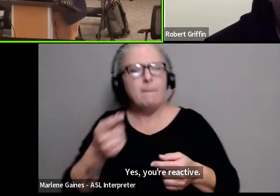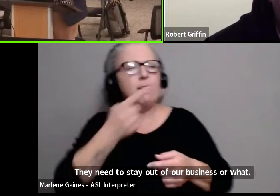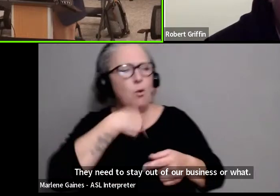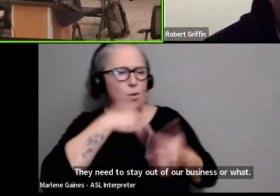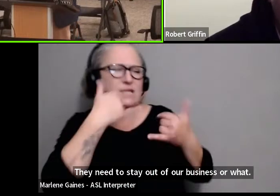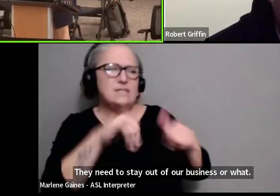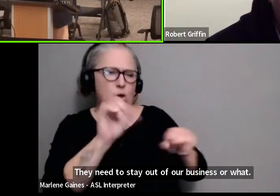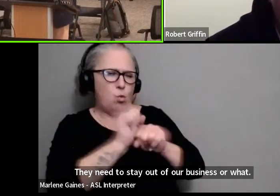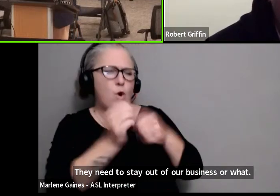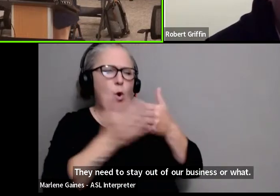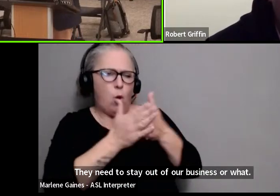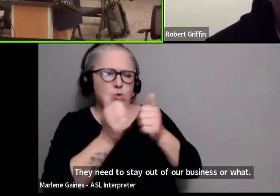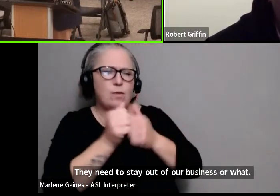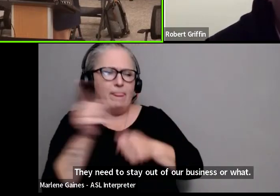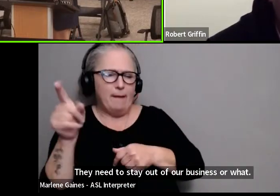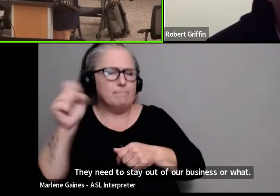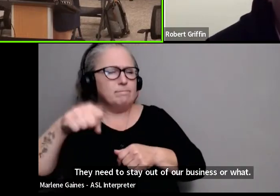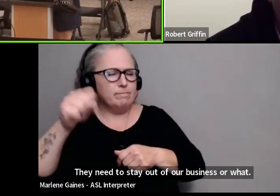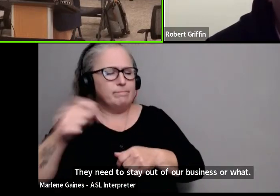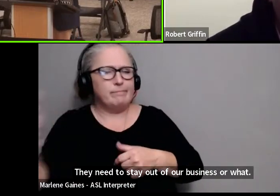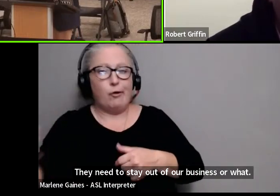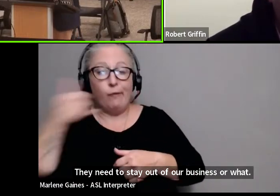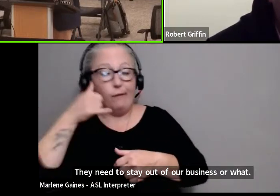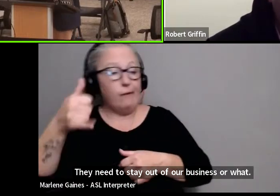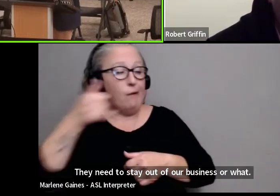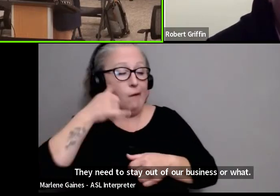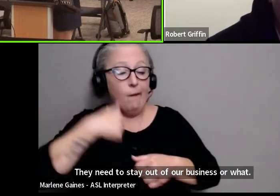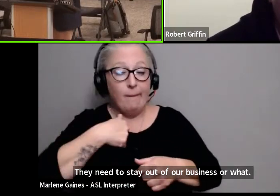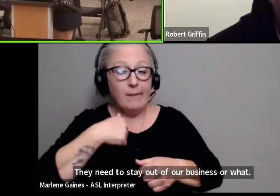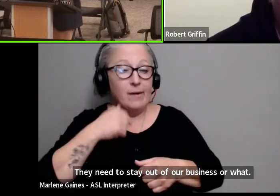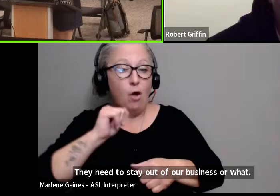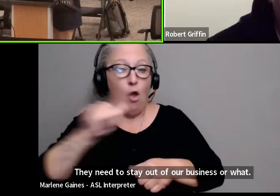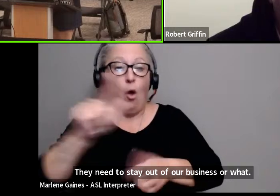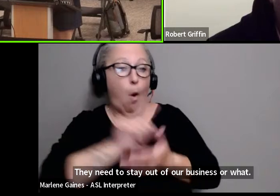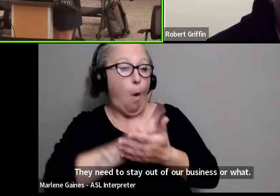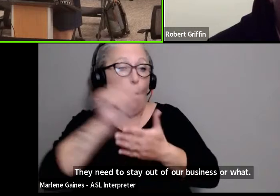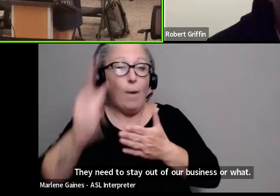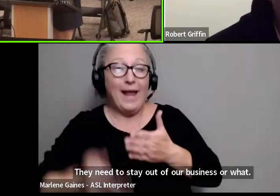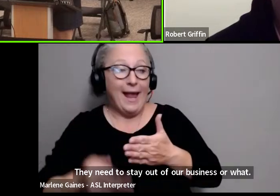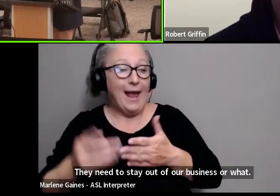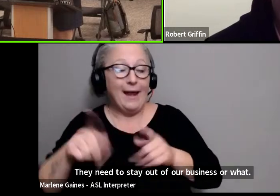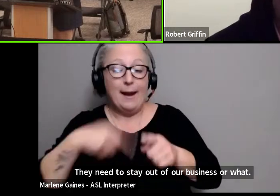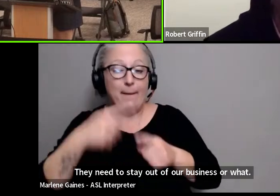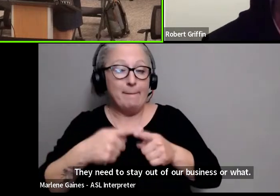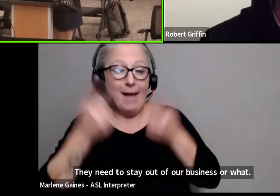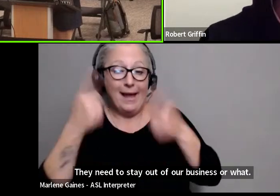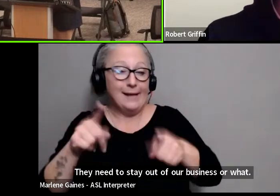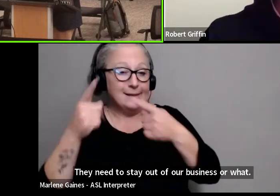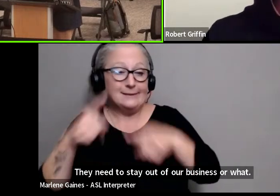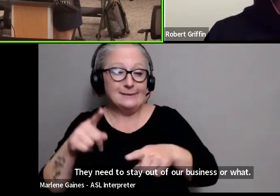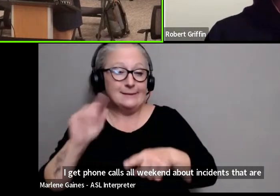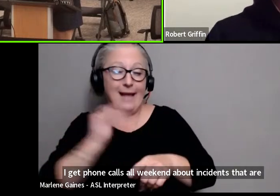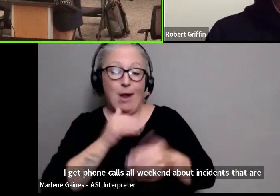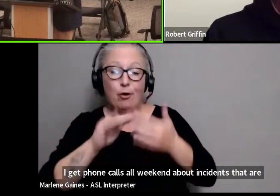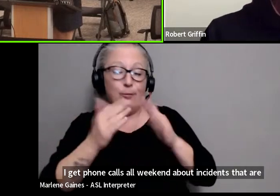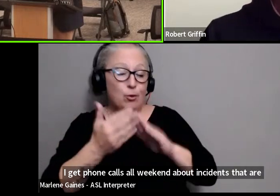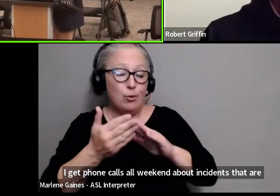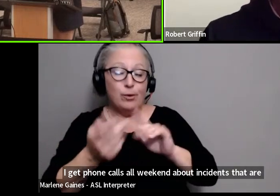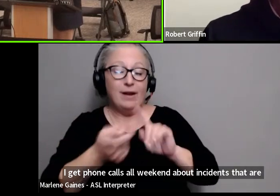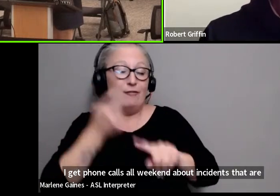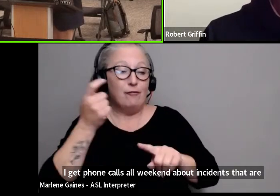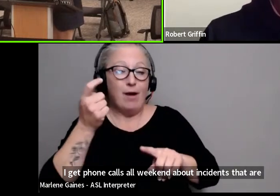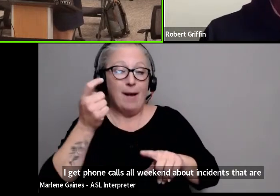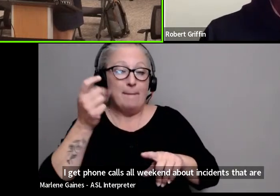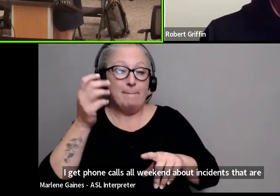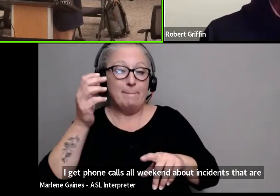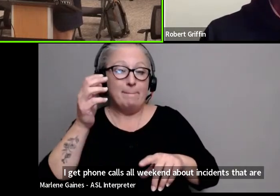work very closely. Very closely. I get phone calls all weekend about incidents that are going on in our community from